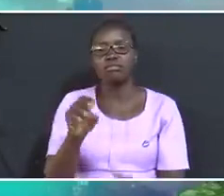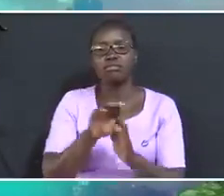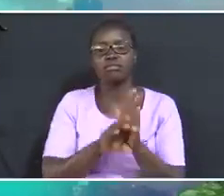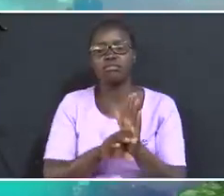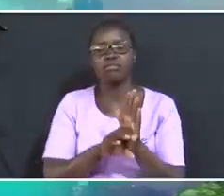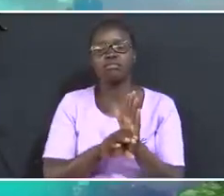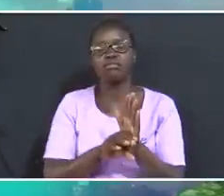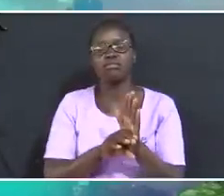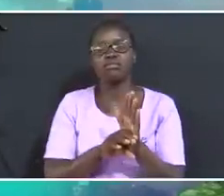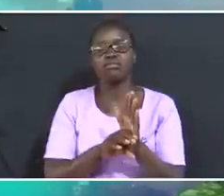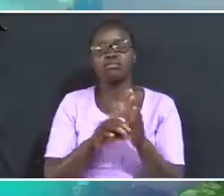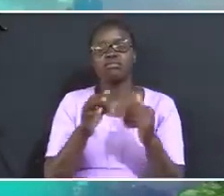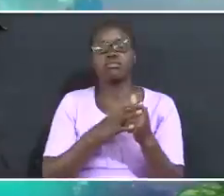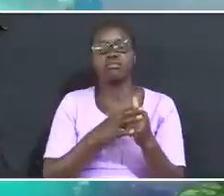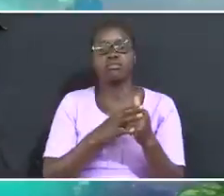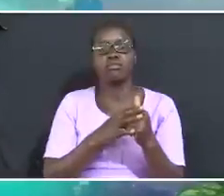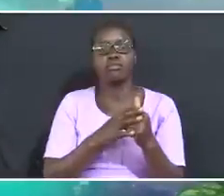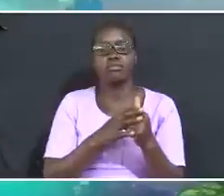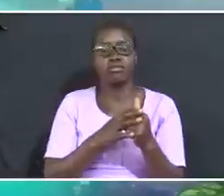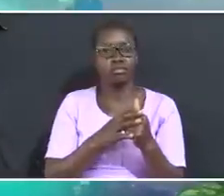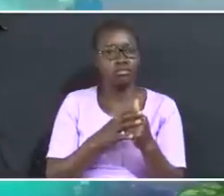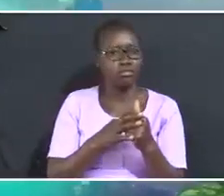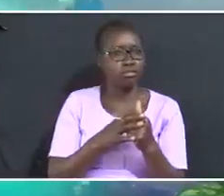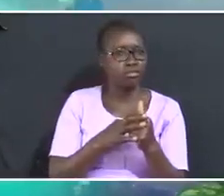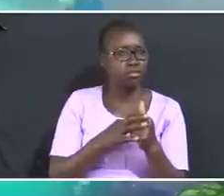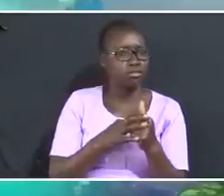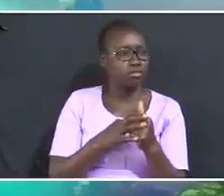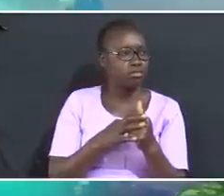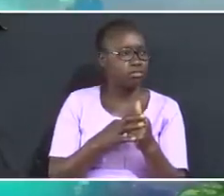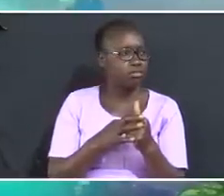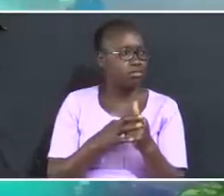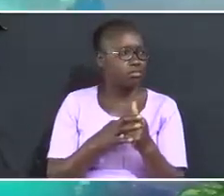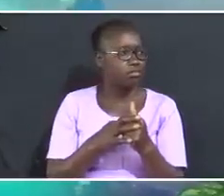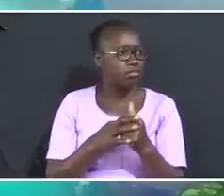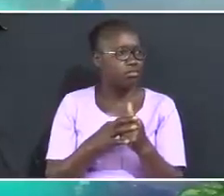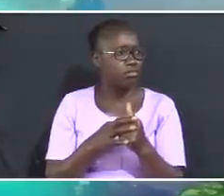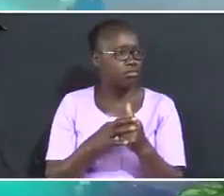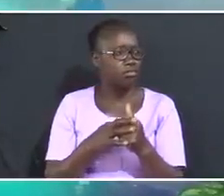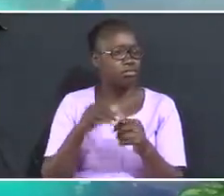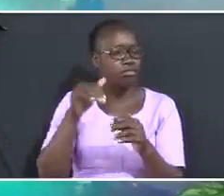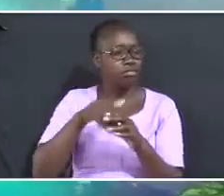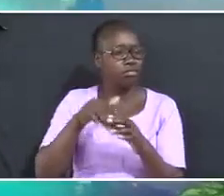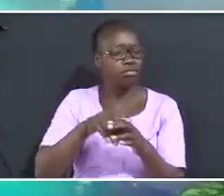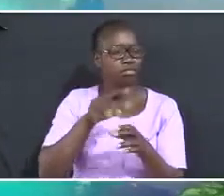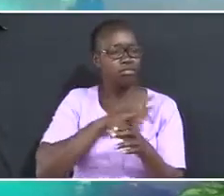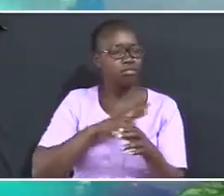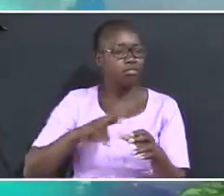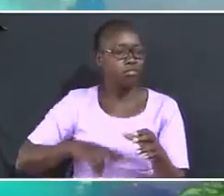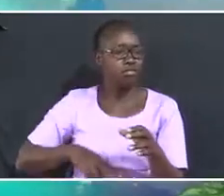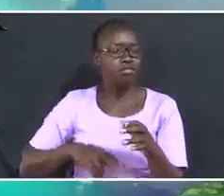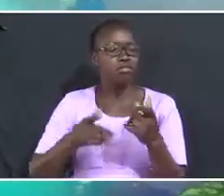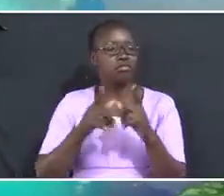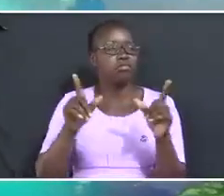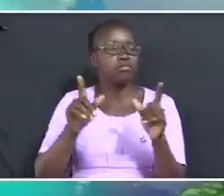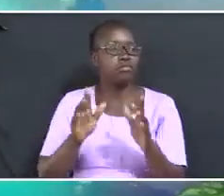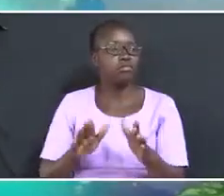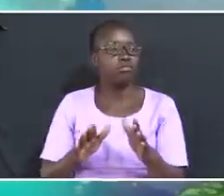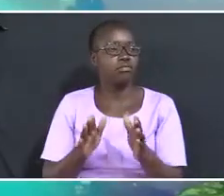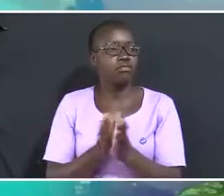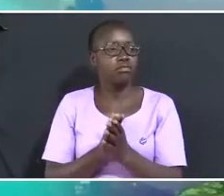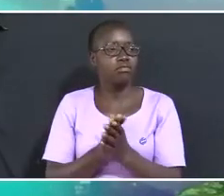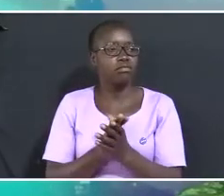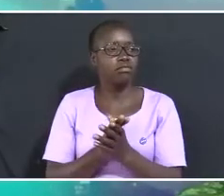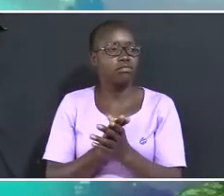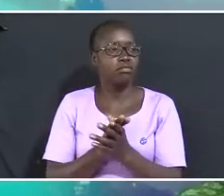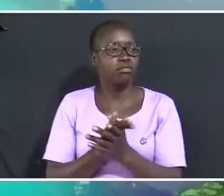chapter 8. I have begun to explain now internal religious liberty, which